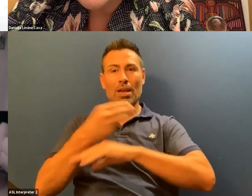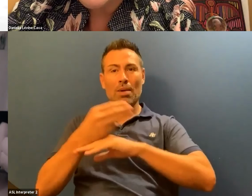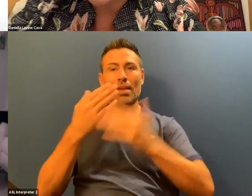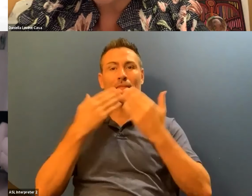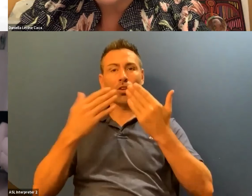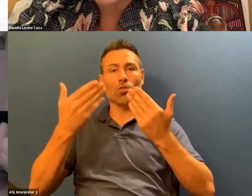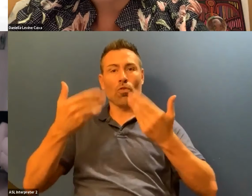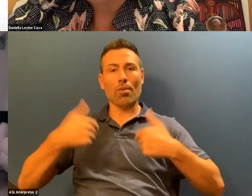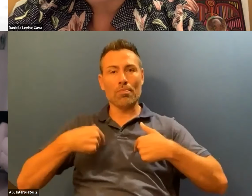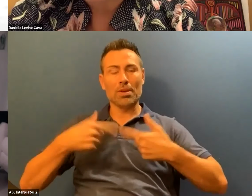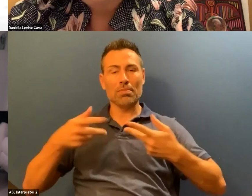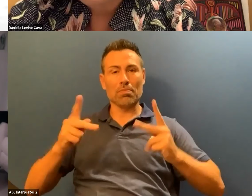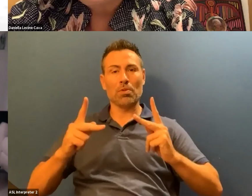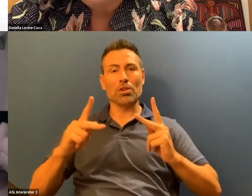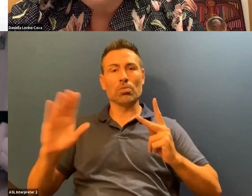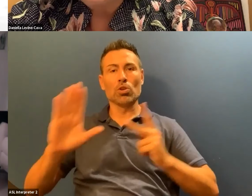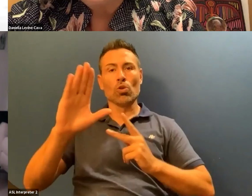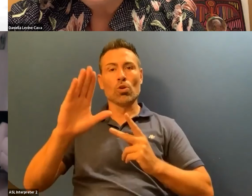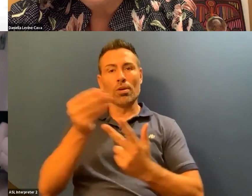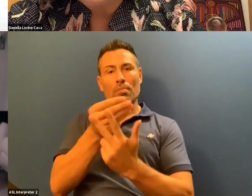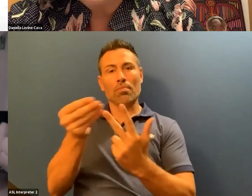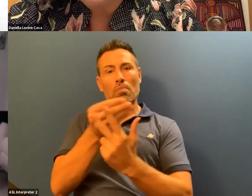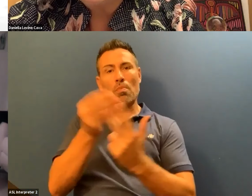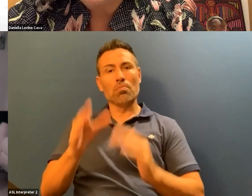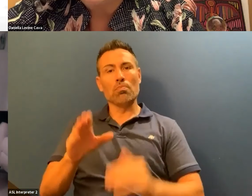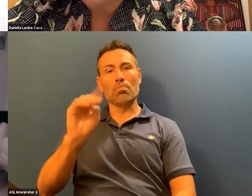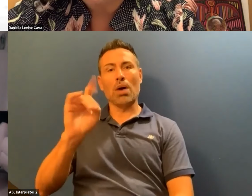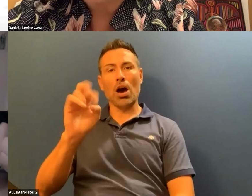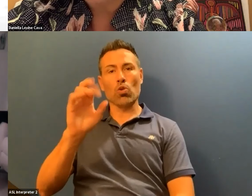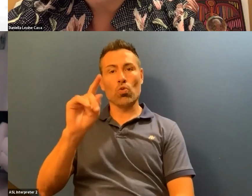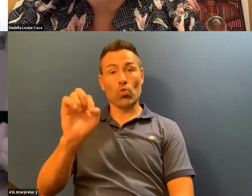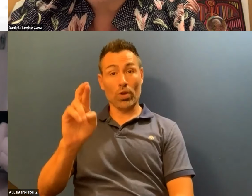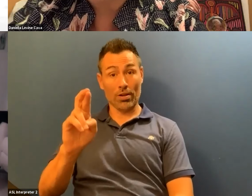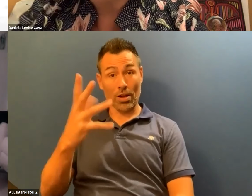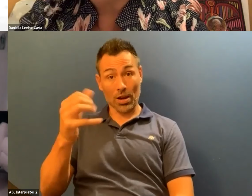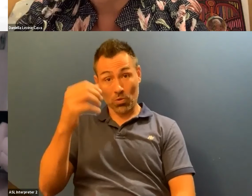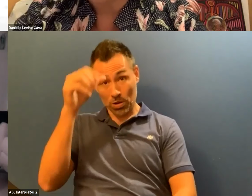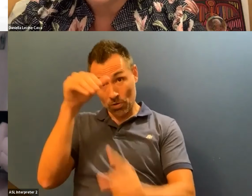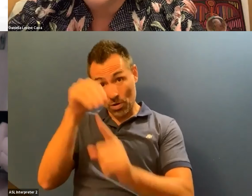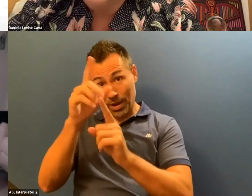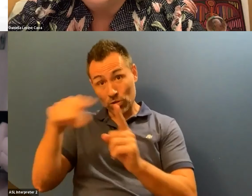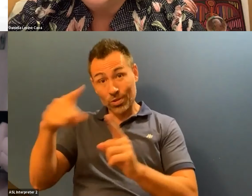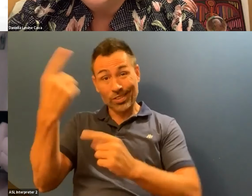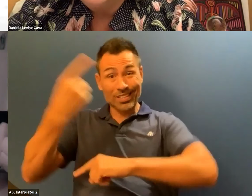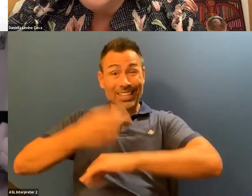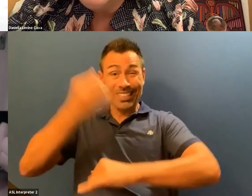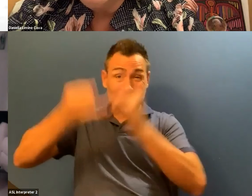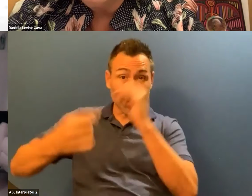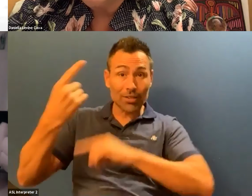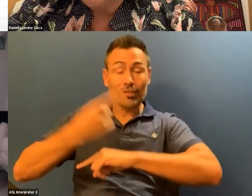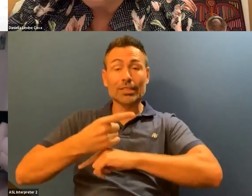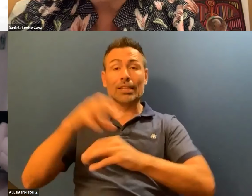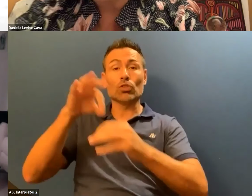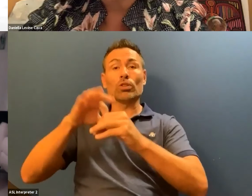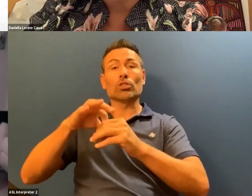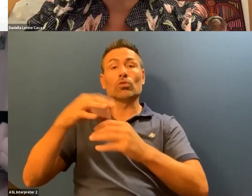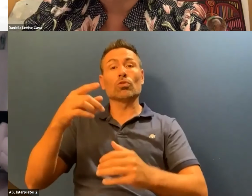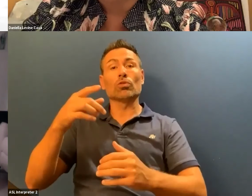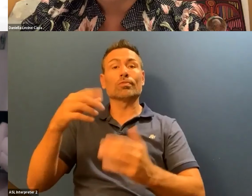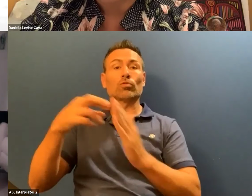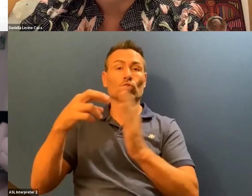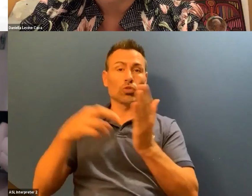moderator. And I do want to remind everyone that today is the final day to register to vote in November. You must